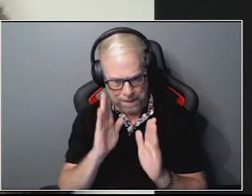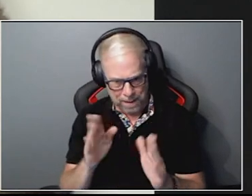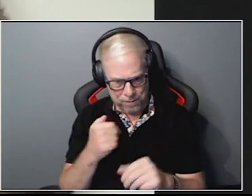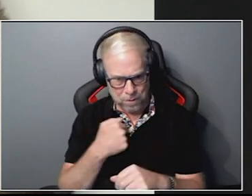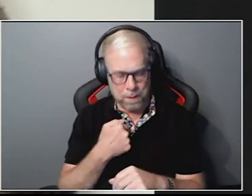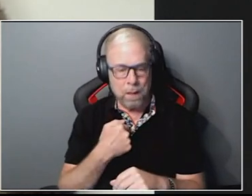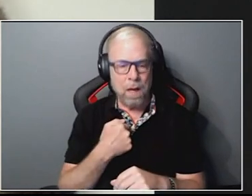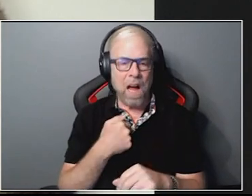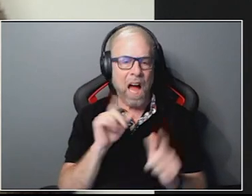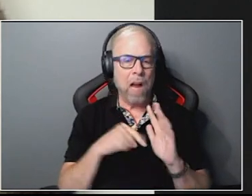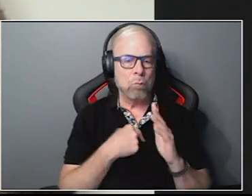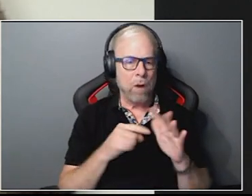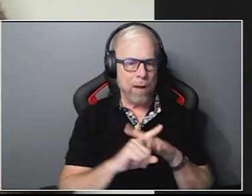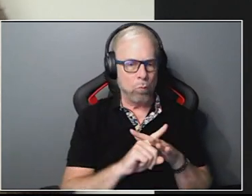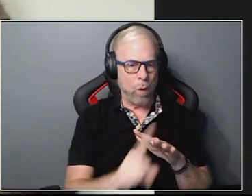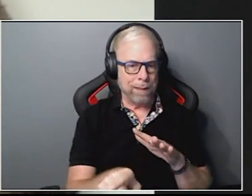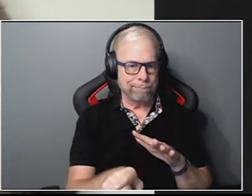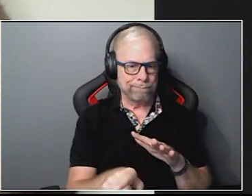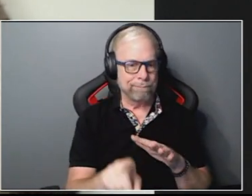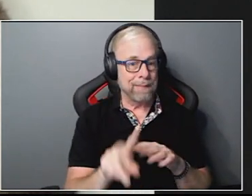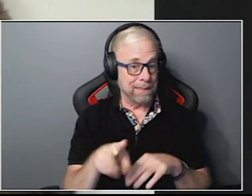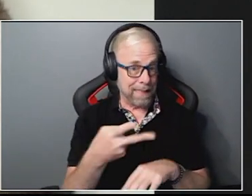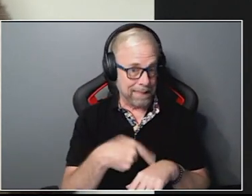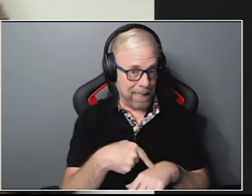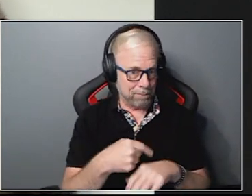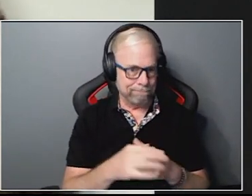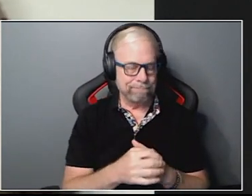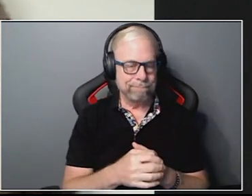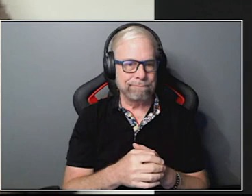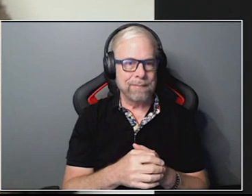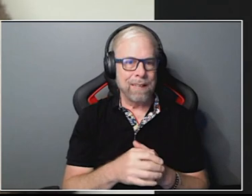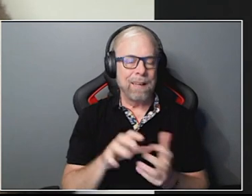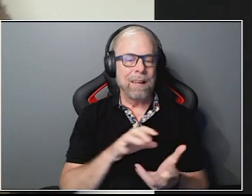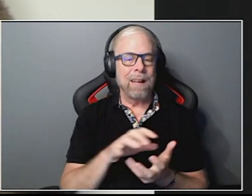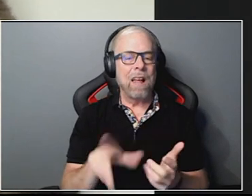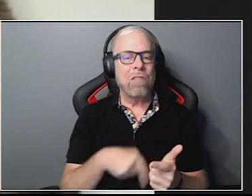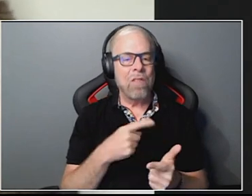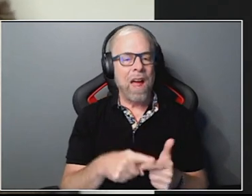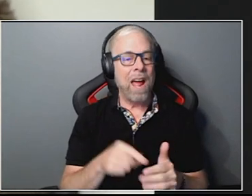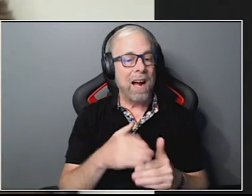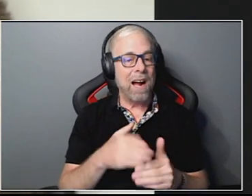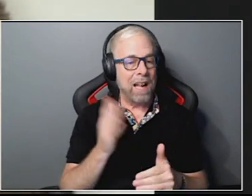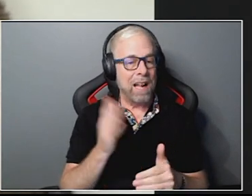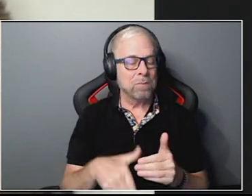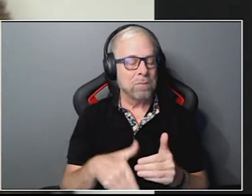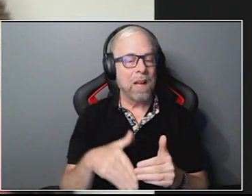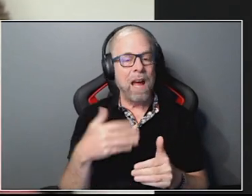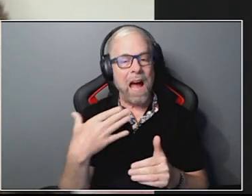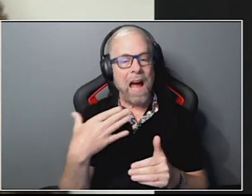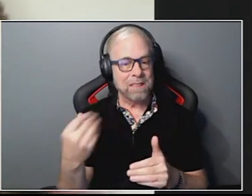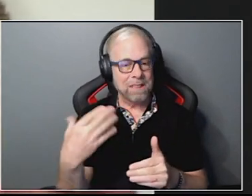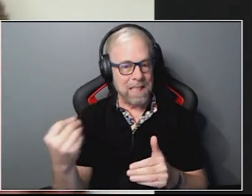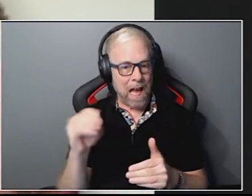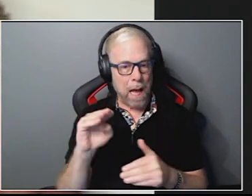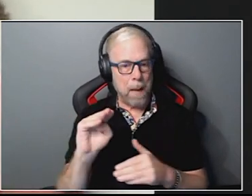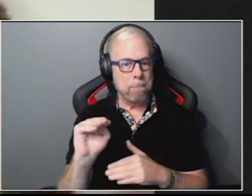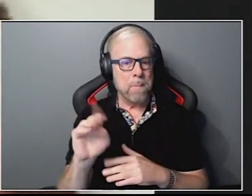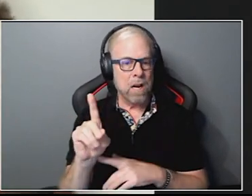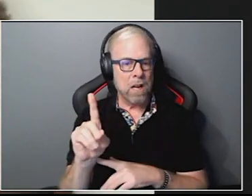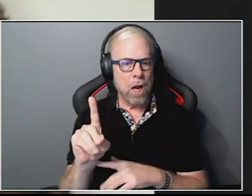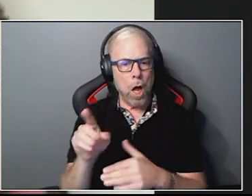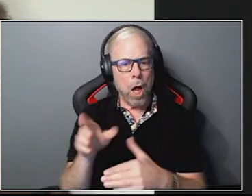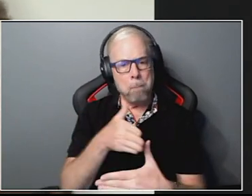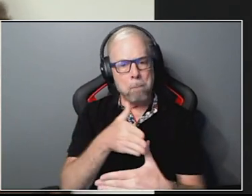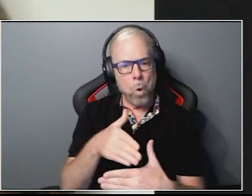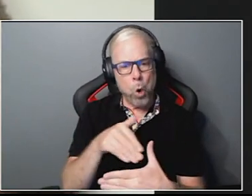I ran away. That's the second time. And I ended up on the outskirts of Maryland, the border of Maryland